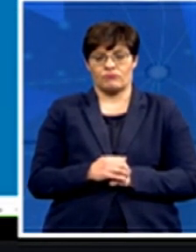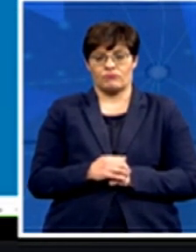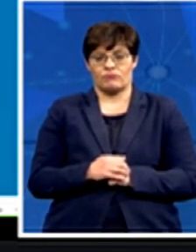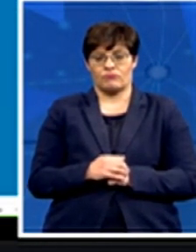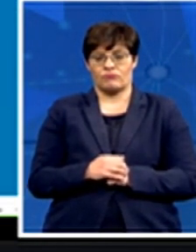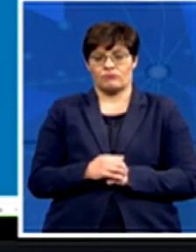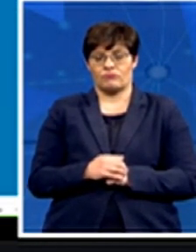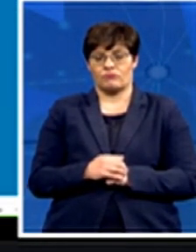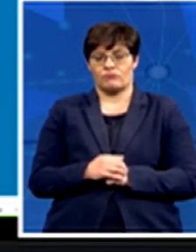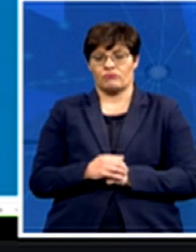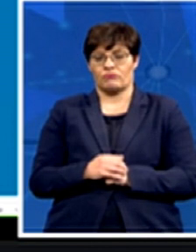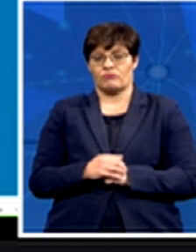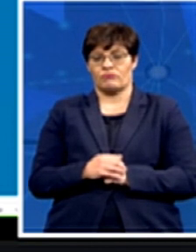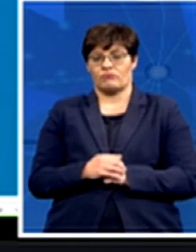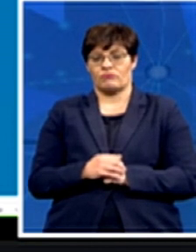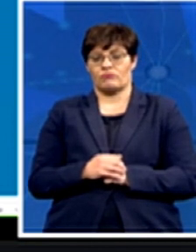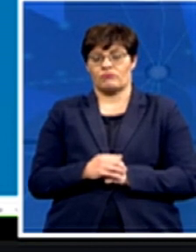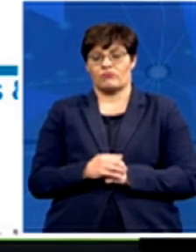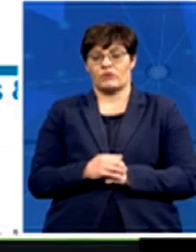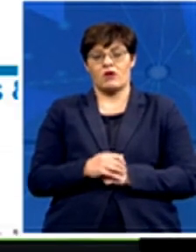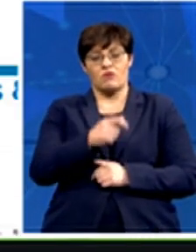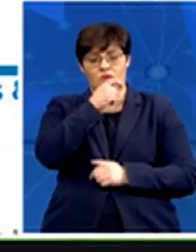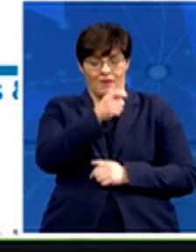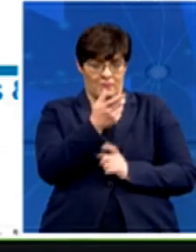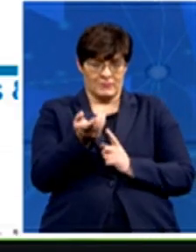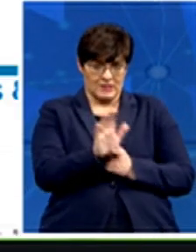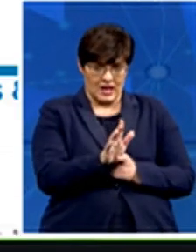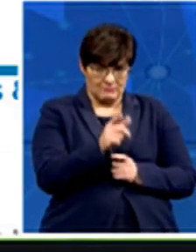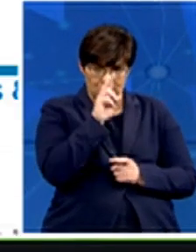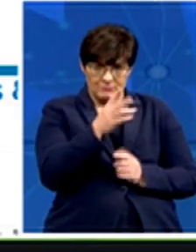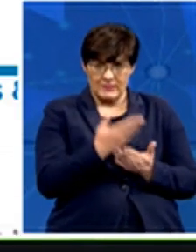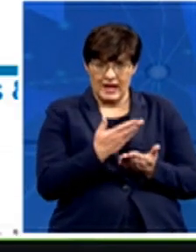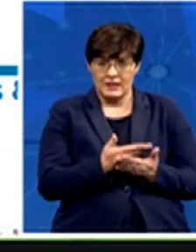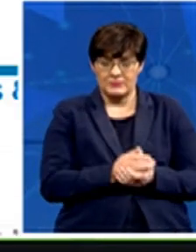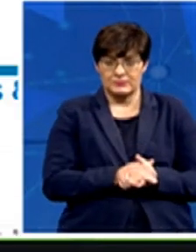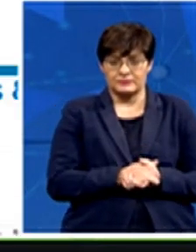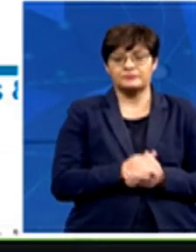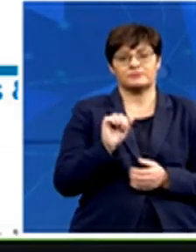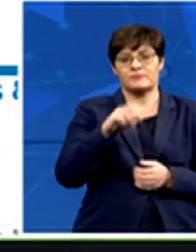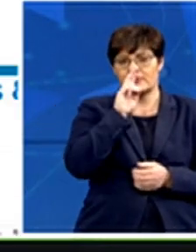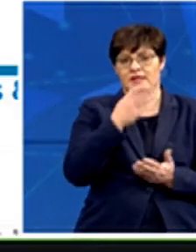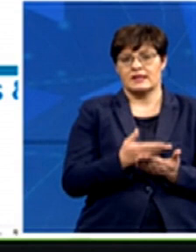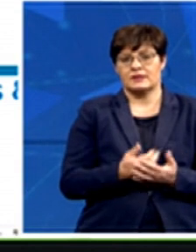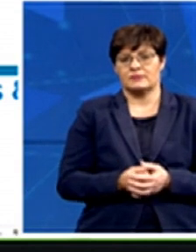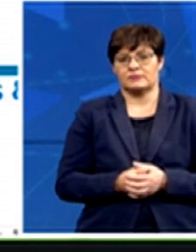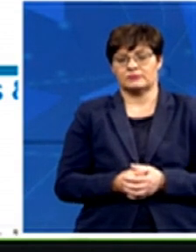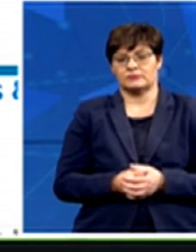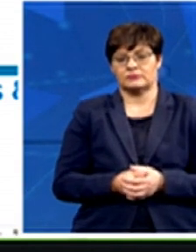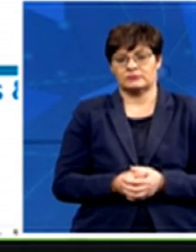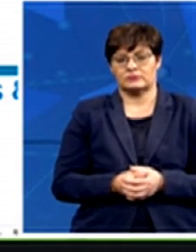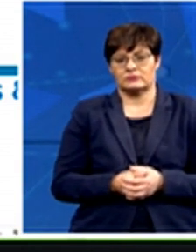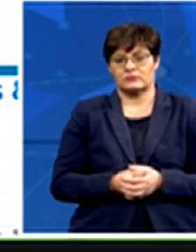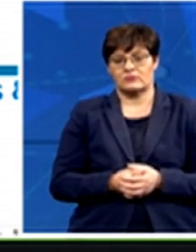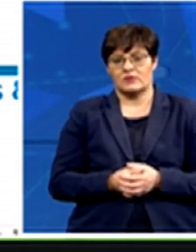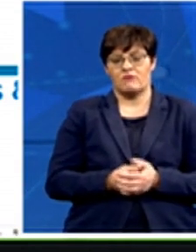Sibusiso, please confirm if you can see my slides. Yes, we can see your slides. The only thing I'll ask is if it's possible, can you put them